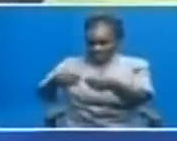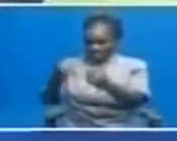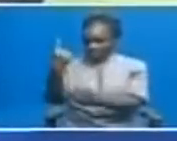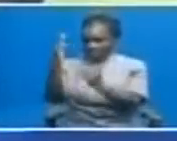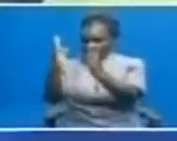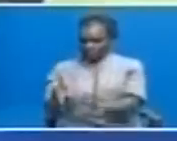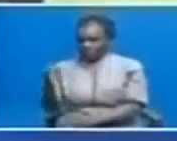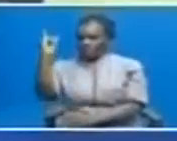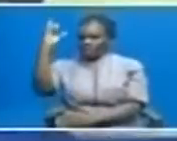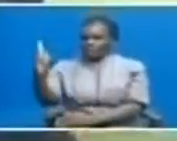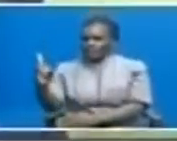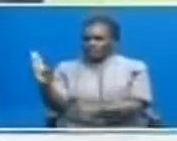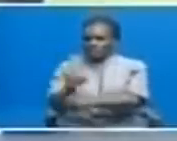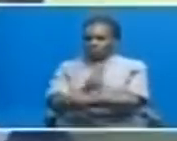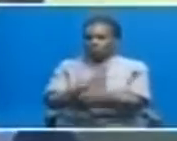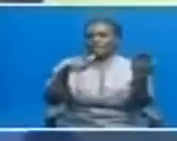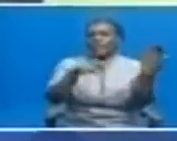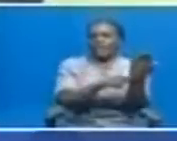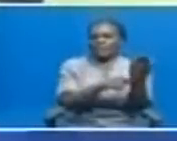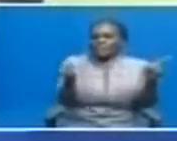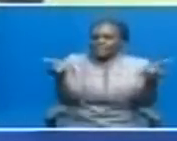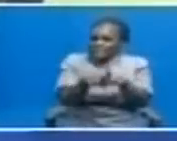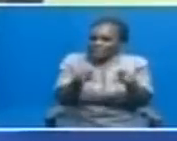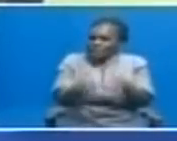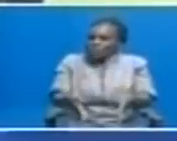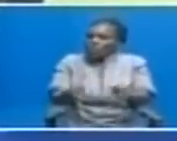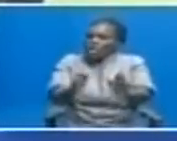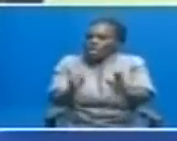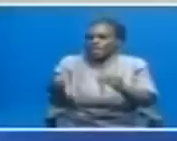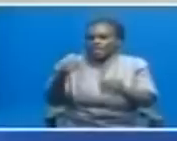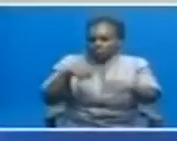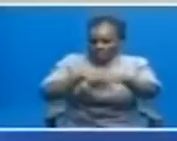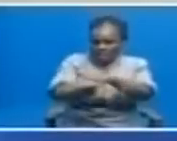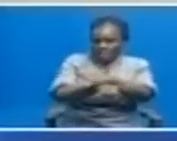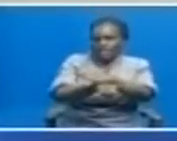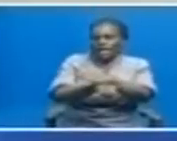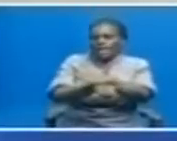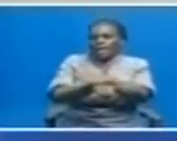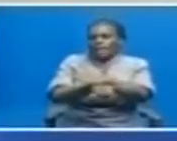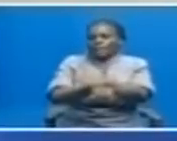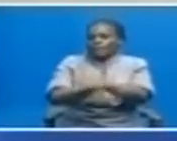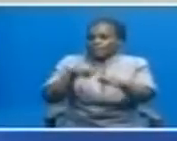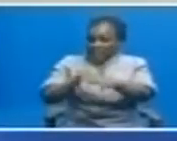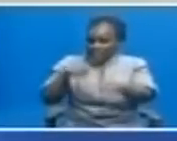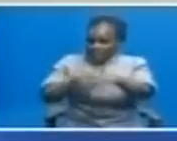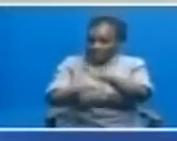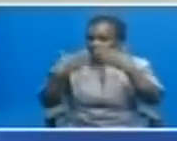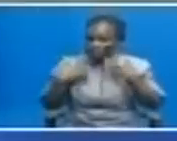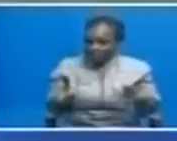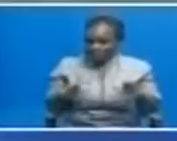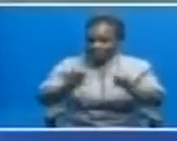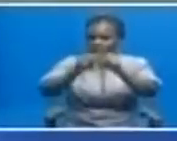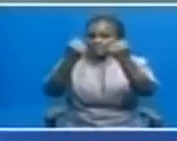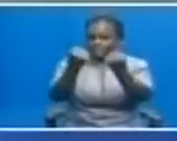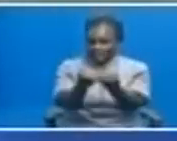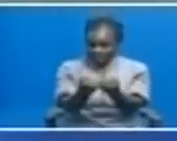an ID and a username. So those are the same credentials a student uses to log into the system. Once a student is logged into the